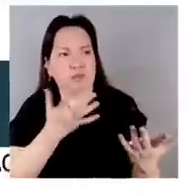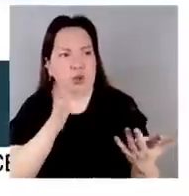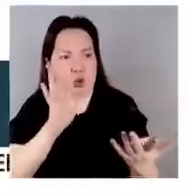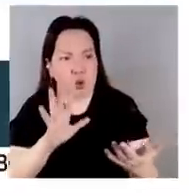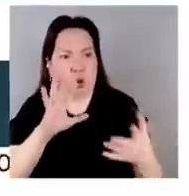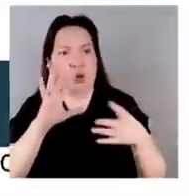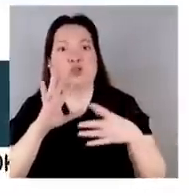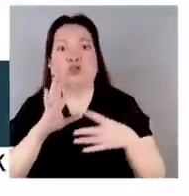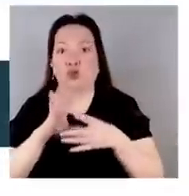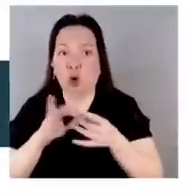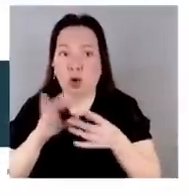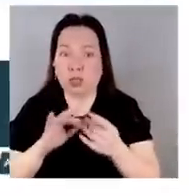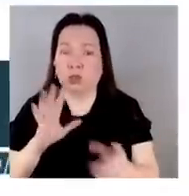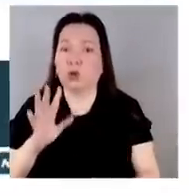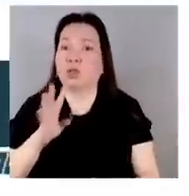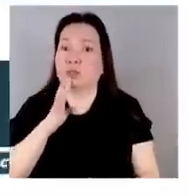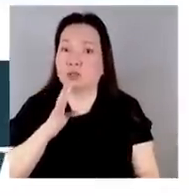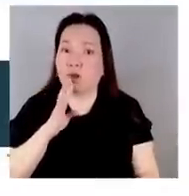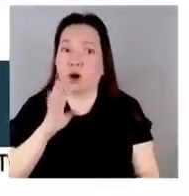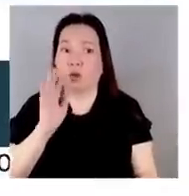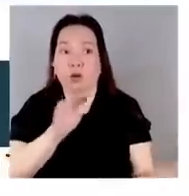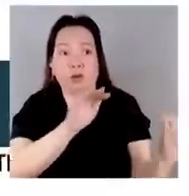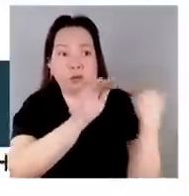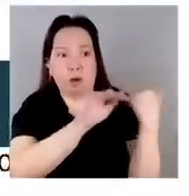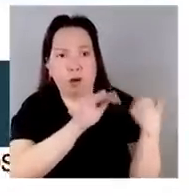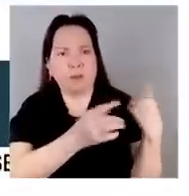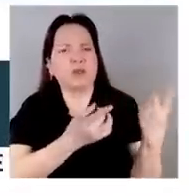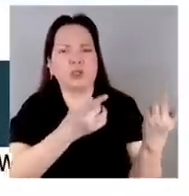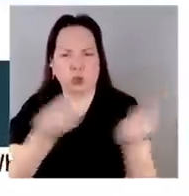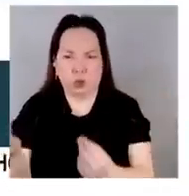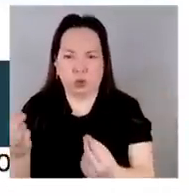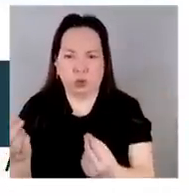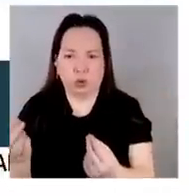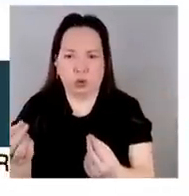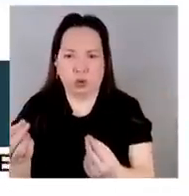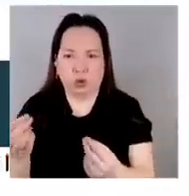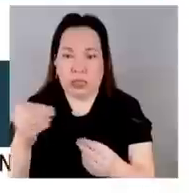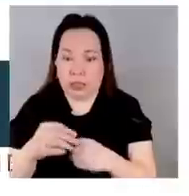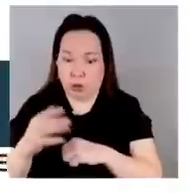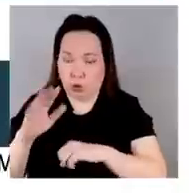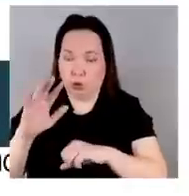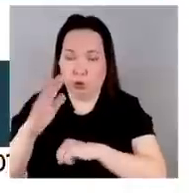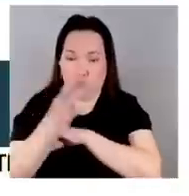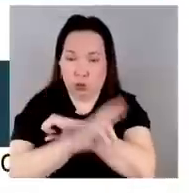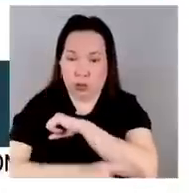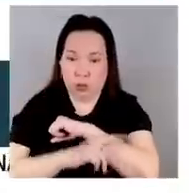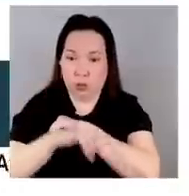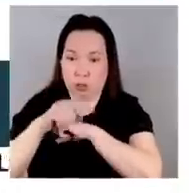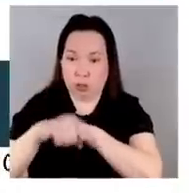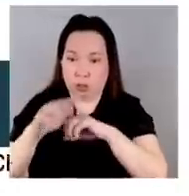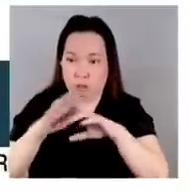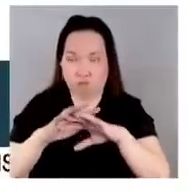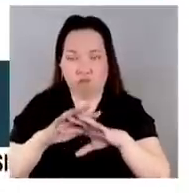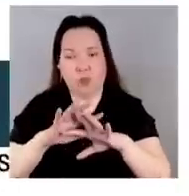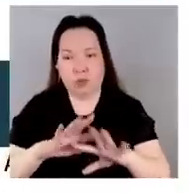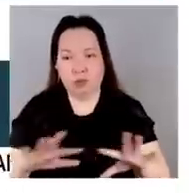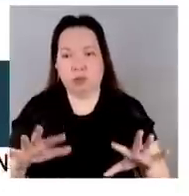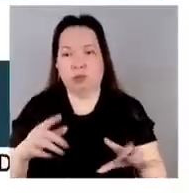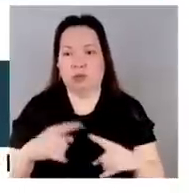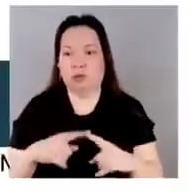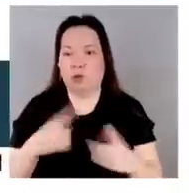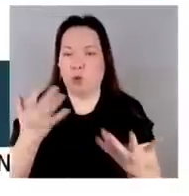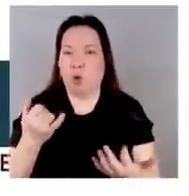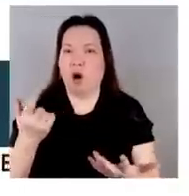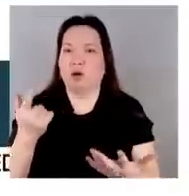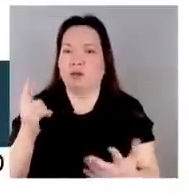know, its obligations as, you know, a democracy in the region. We want the Philippine government to be supporting free media and